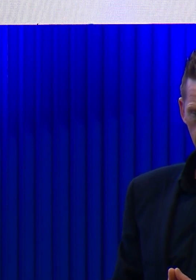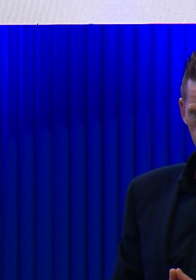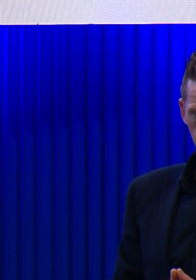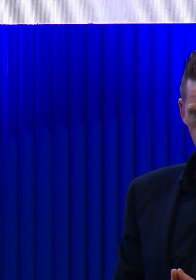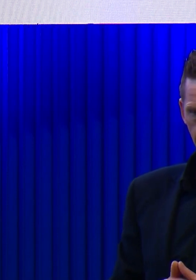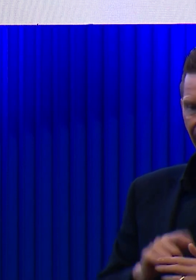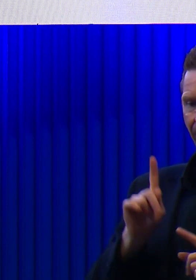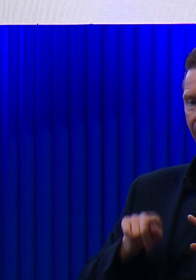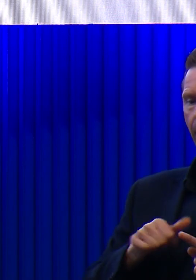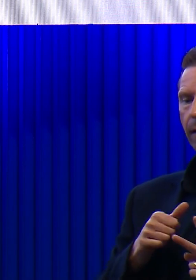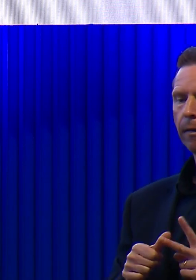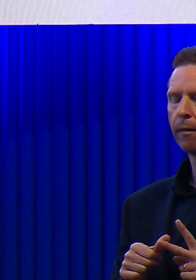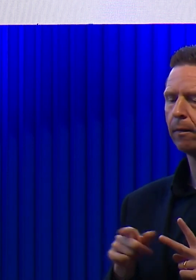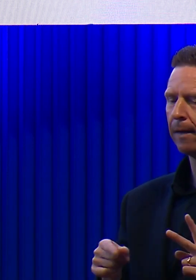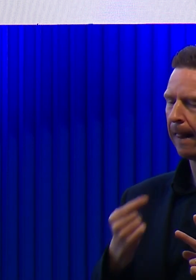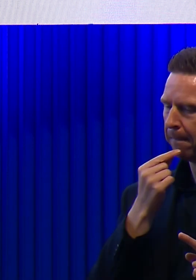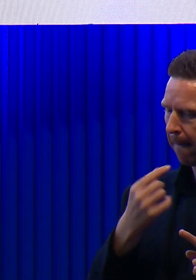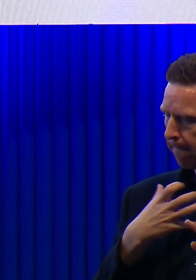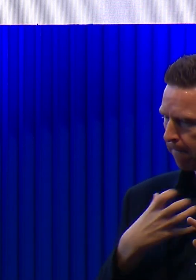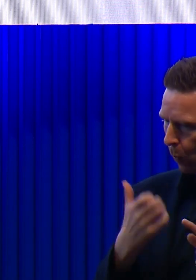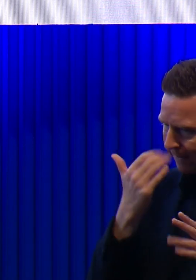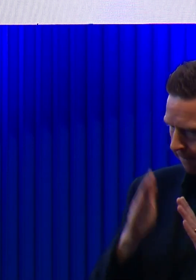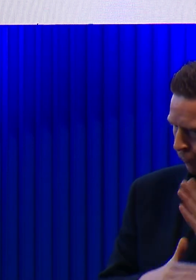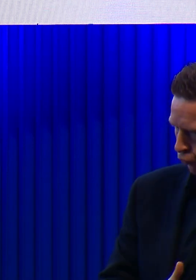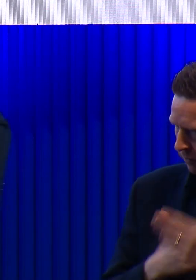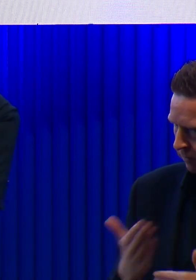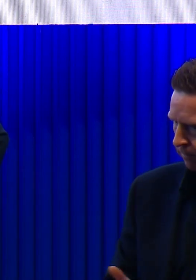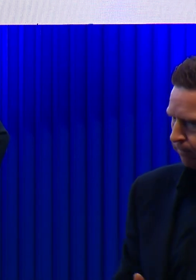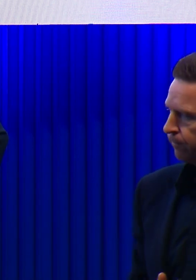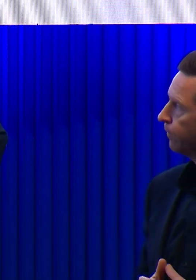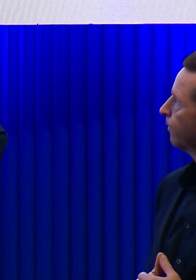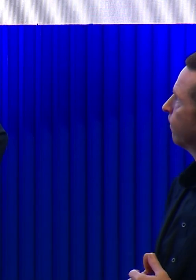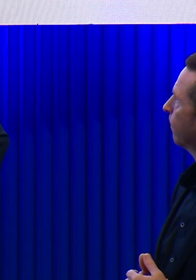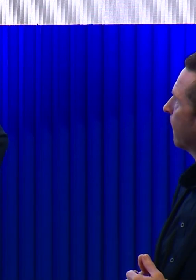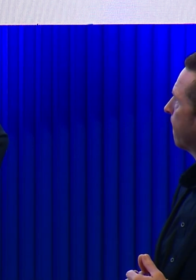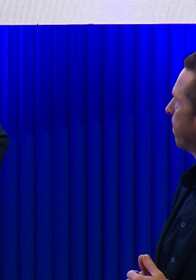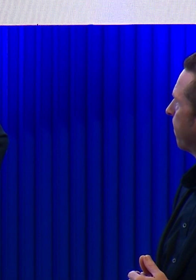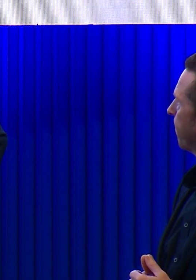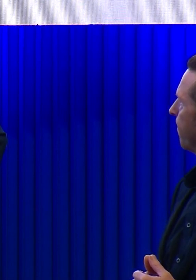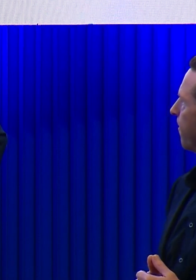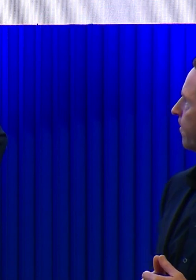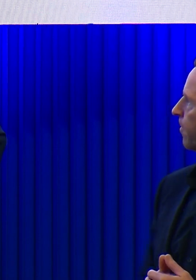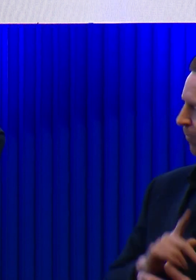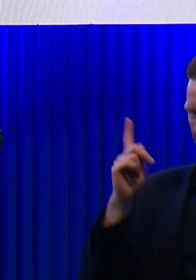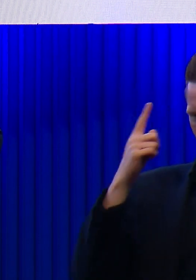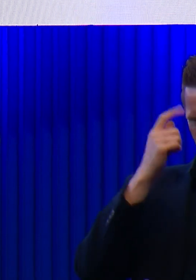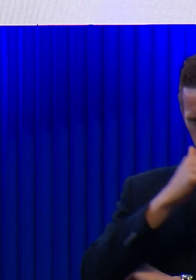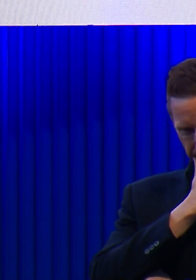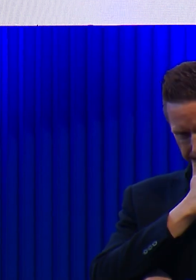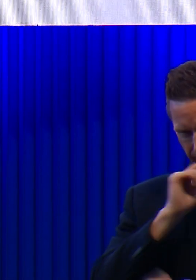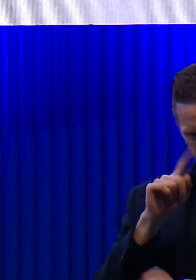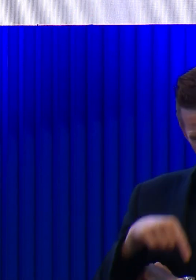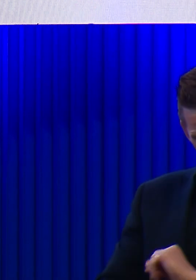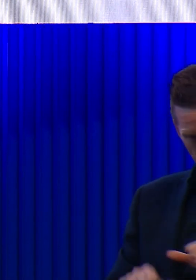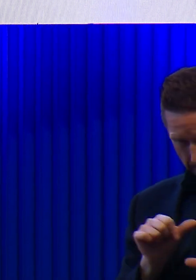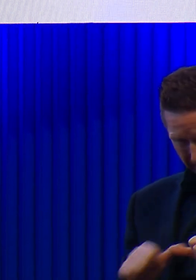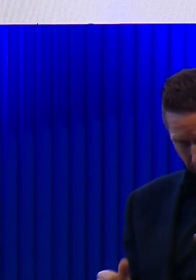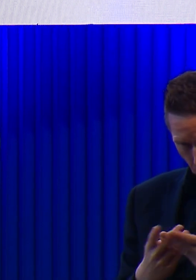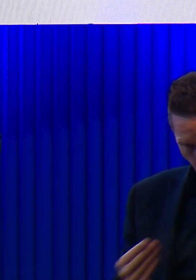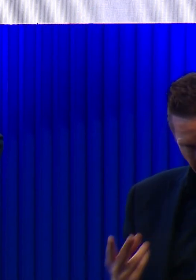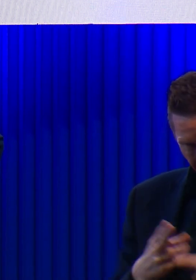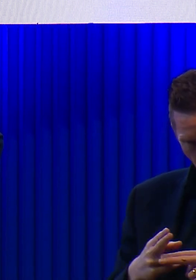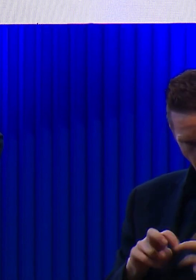example. When you started your career, or if you are starting your career, you are probably given a